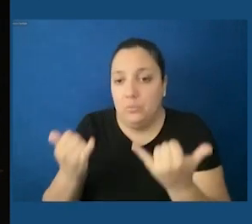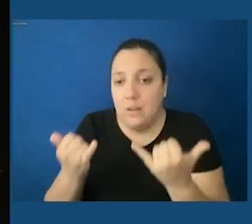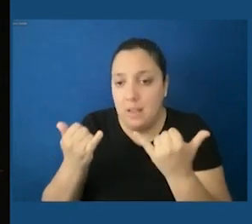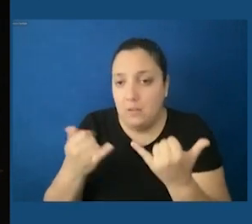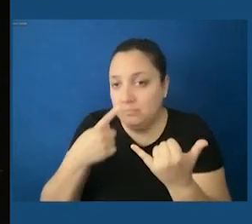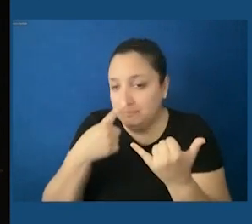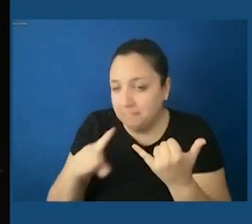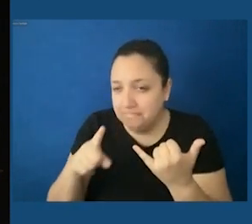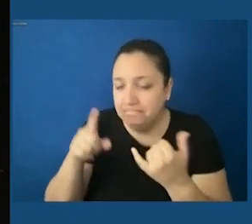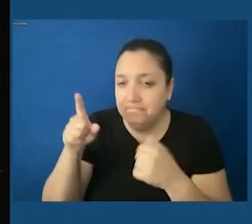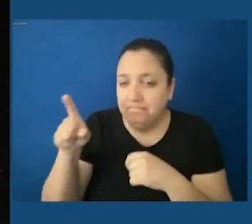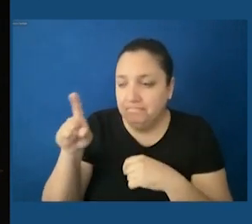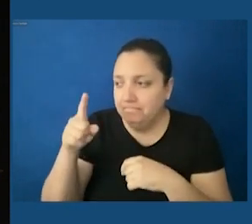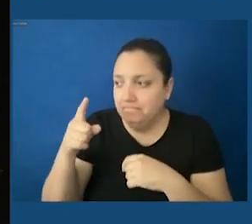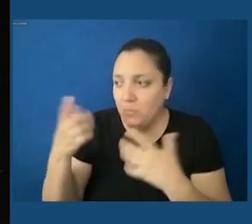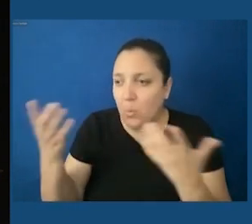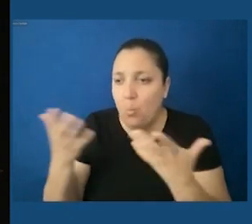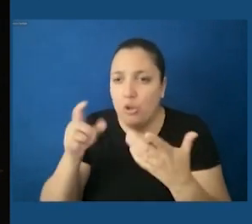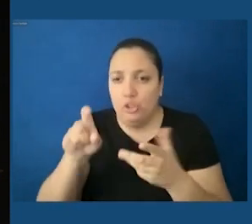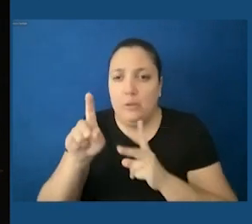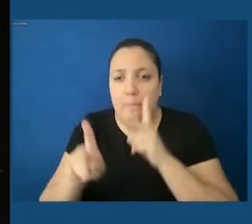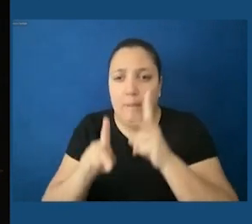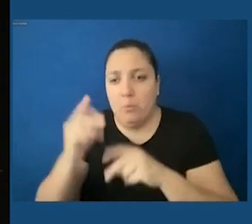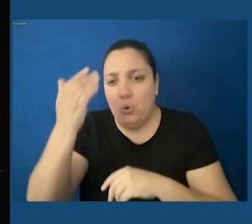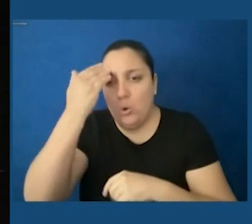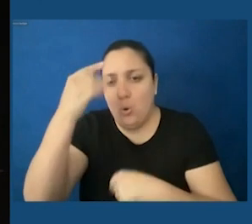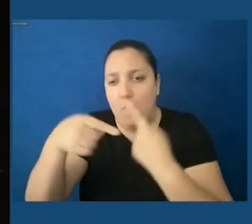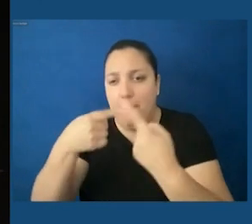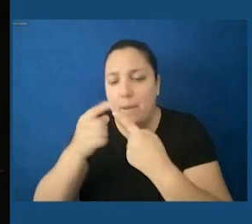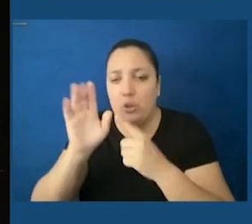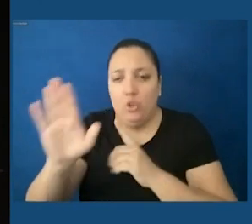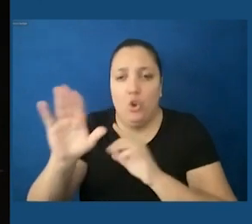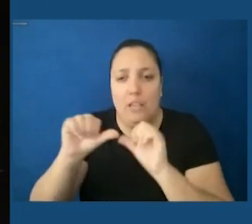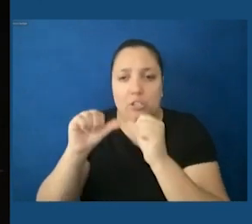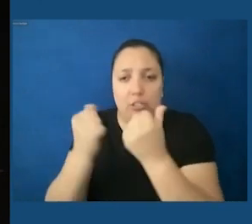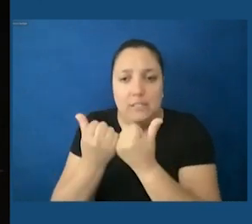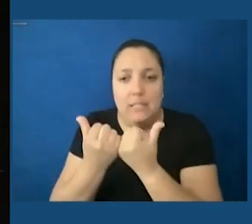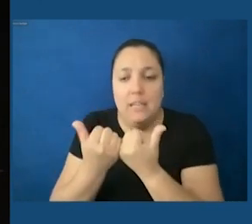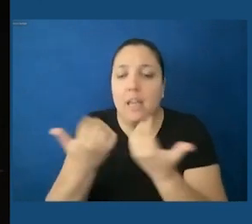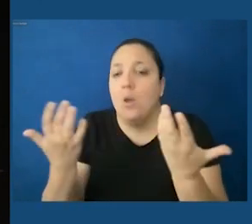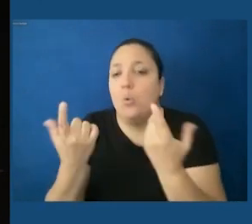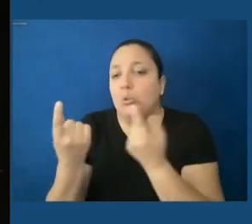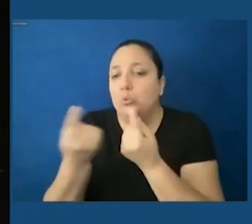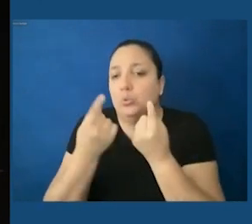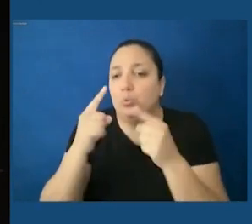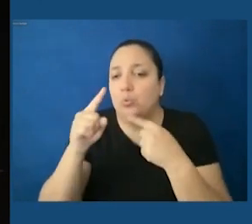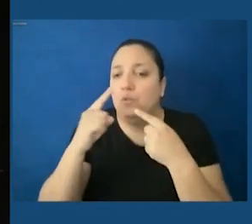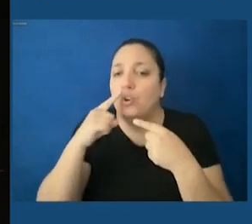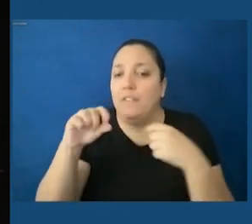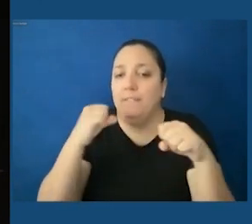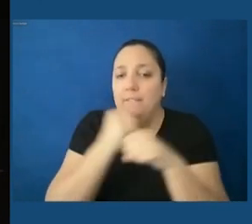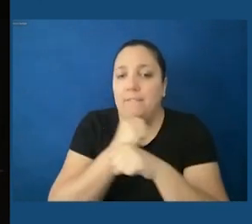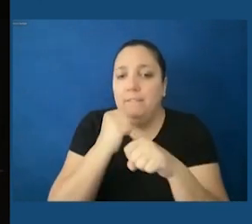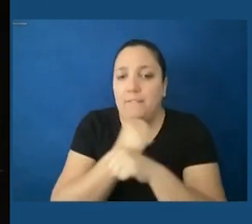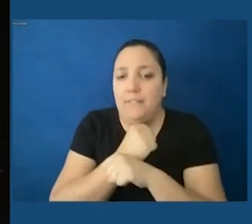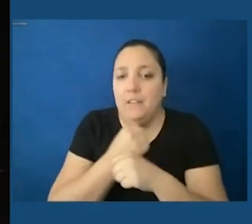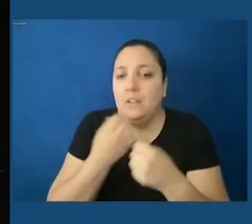too. What should people know about your agency and what it does to combat hate? And when should they contact you for